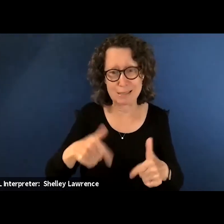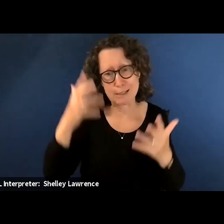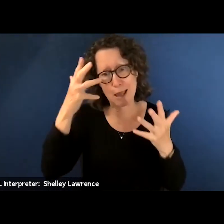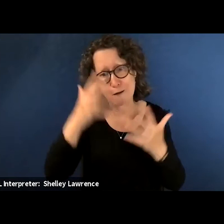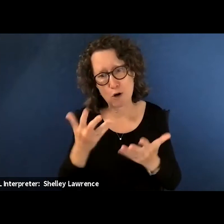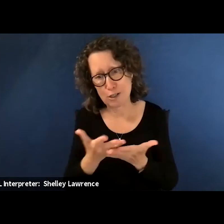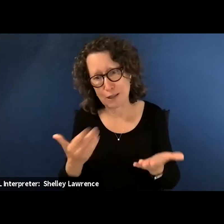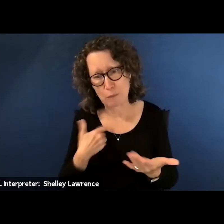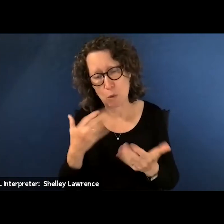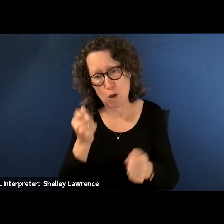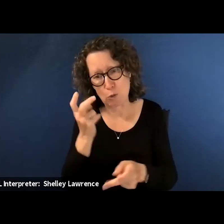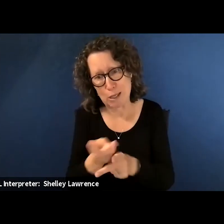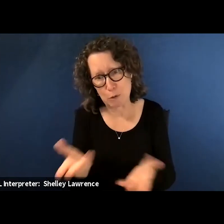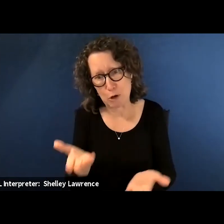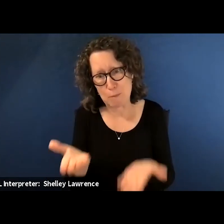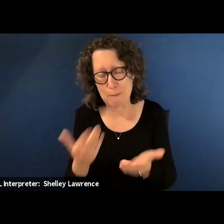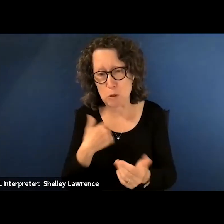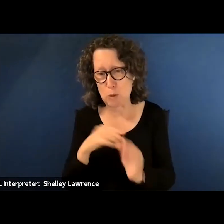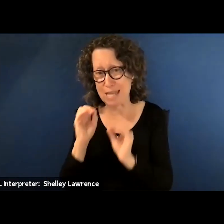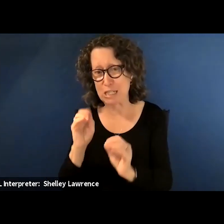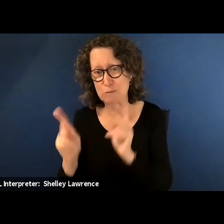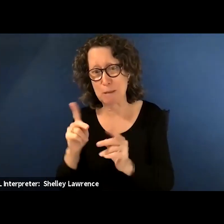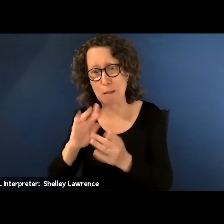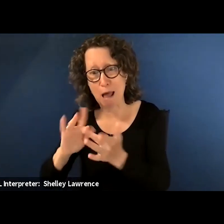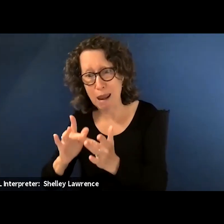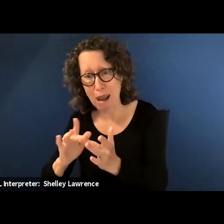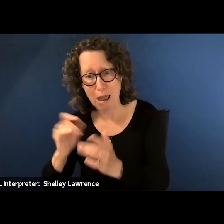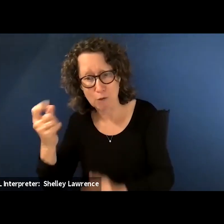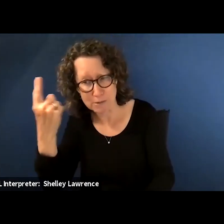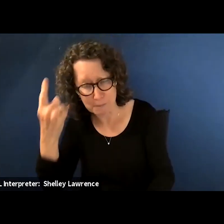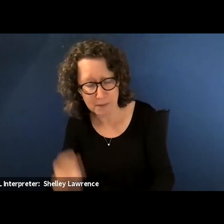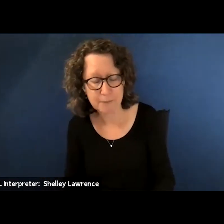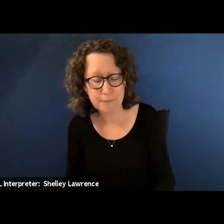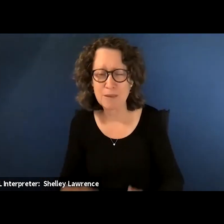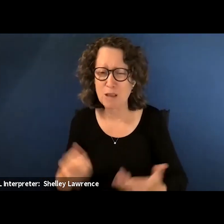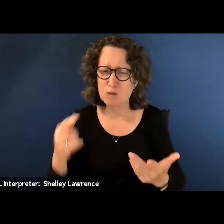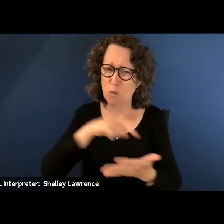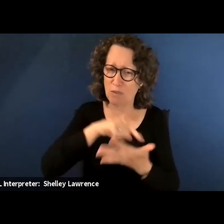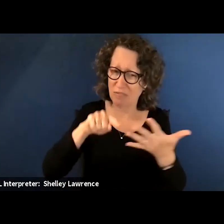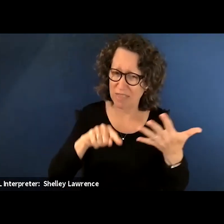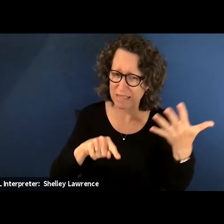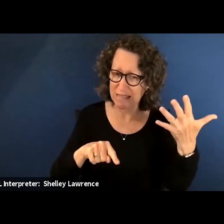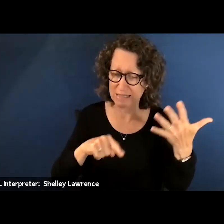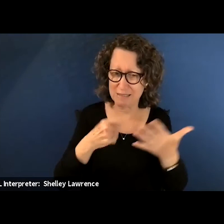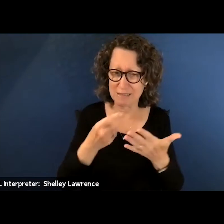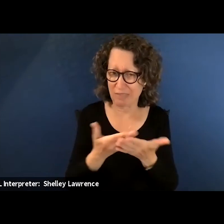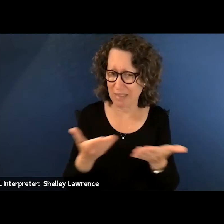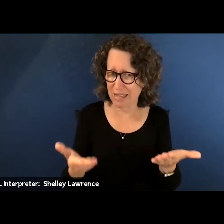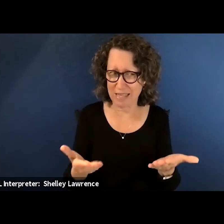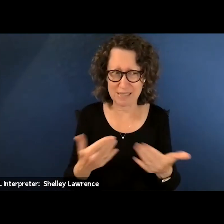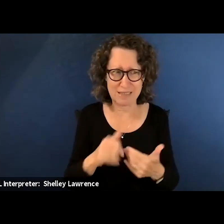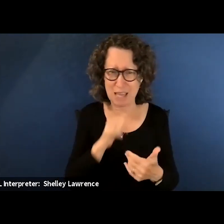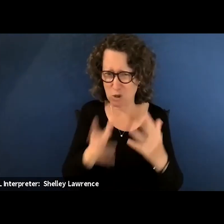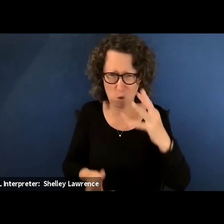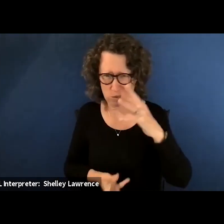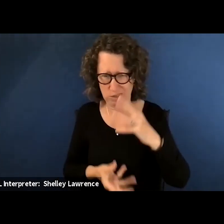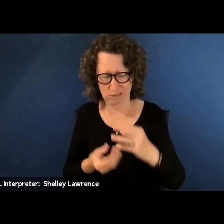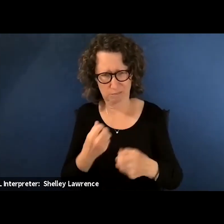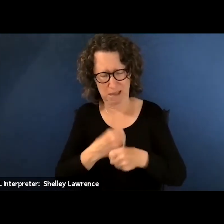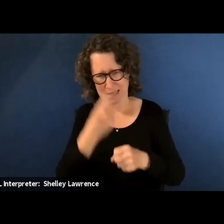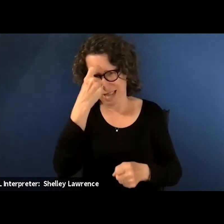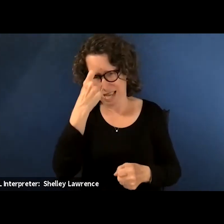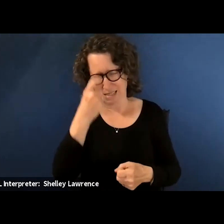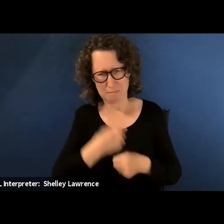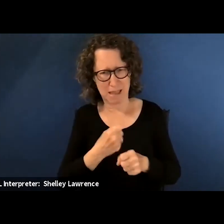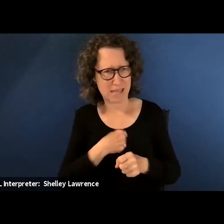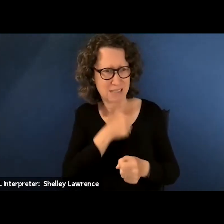thing and we want to keep you here. Maybe you can teach some people online or something. So these kind of things that don't add up make us not